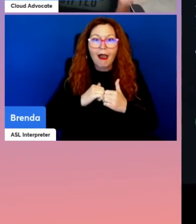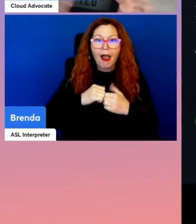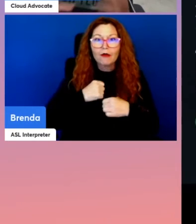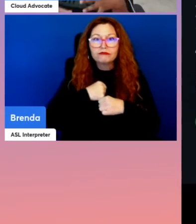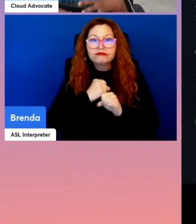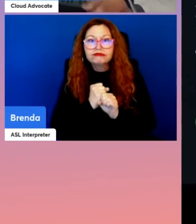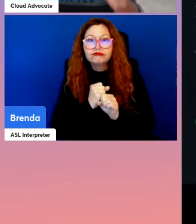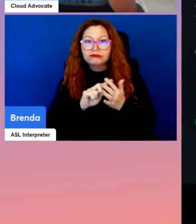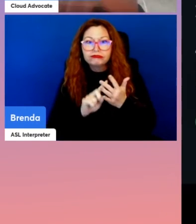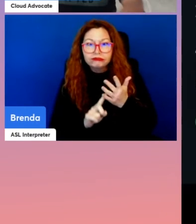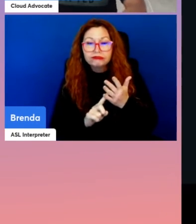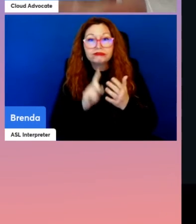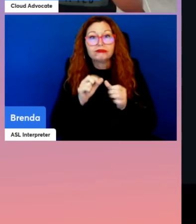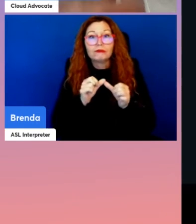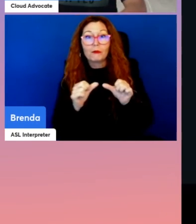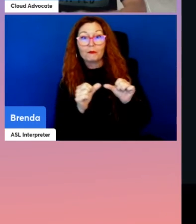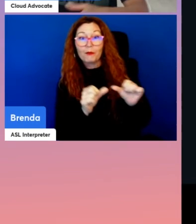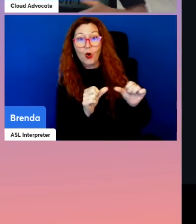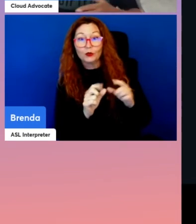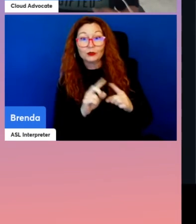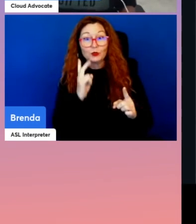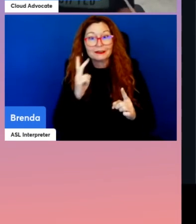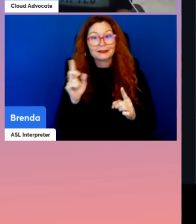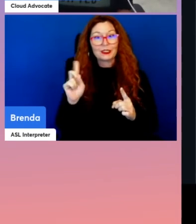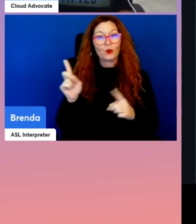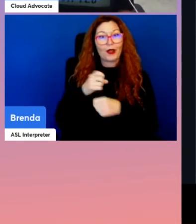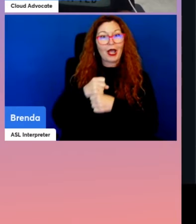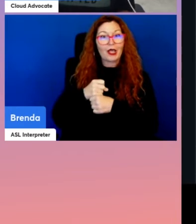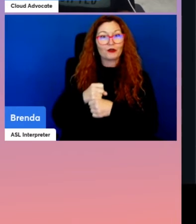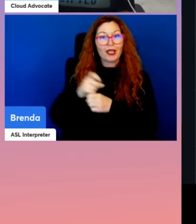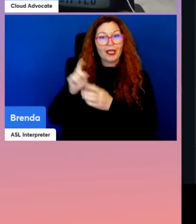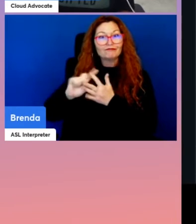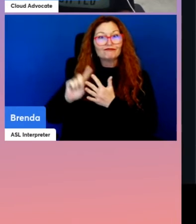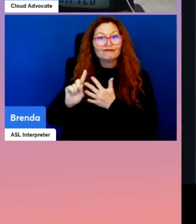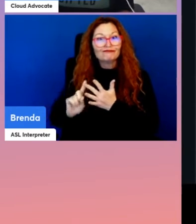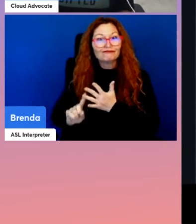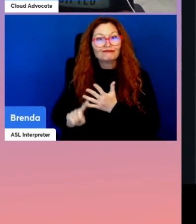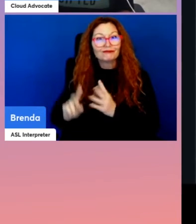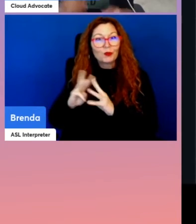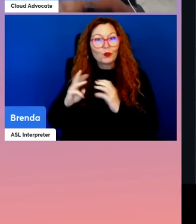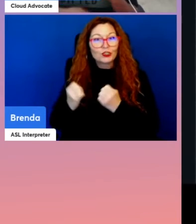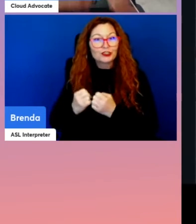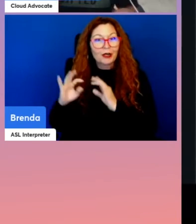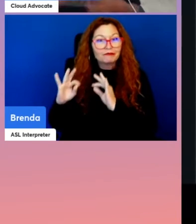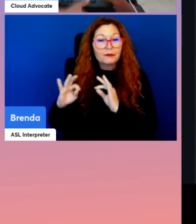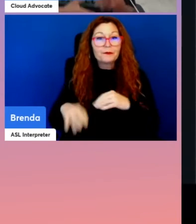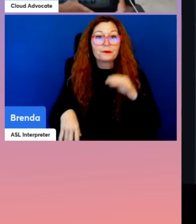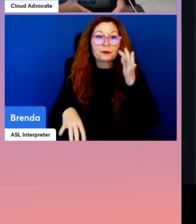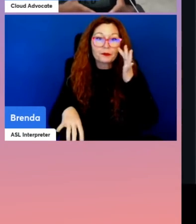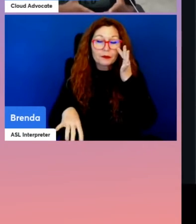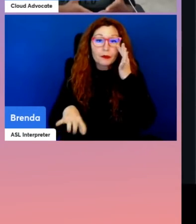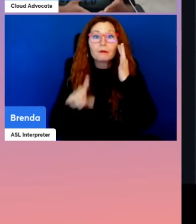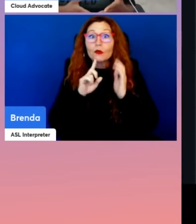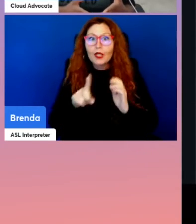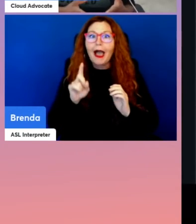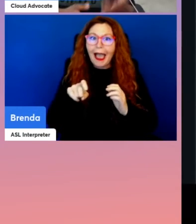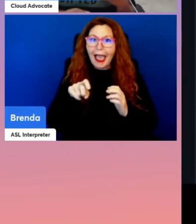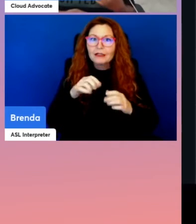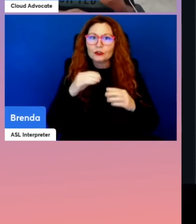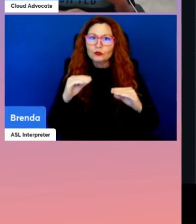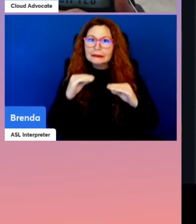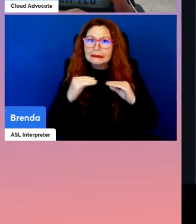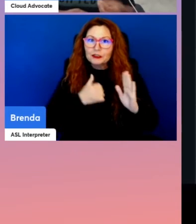actually host it. You can see where I'm creating all the different workshops there. But I actually had to learn how to host my